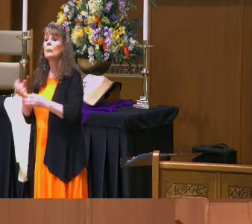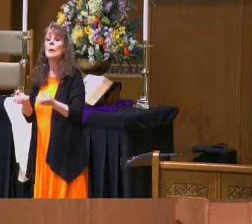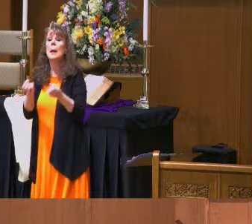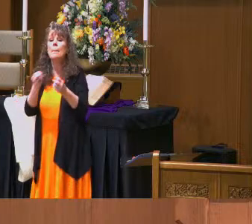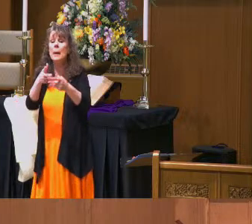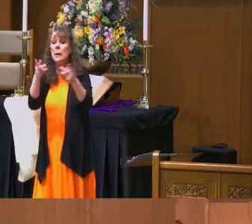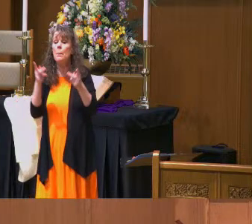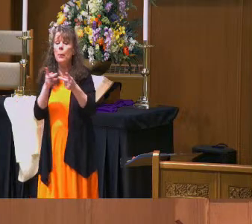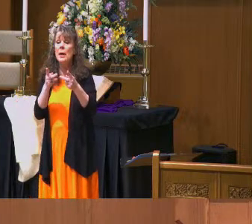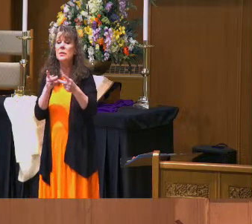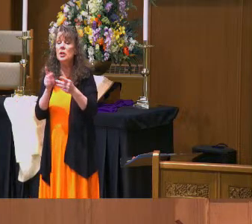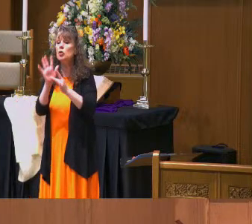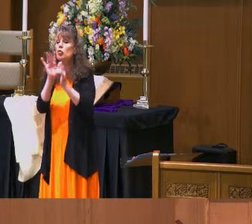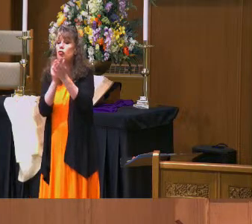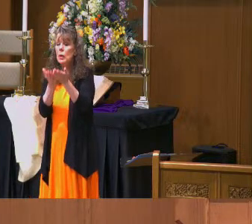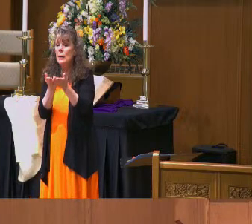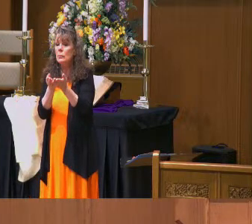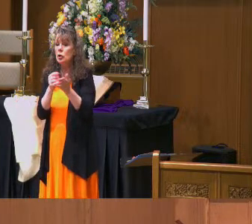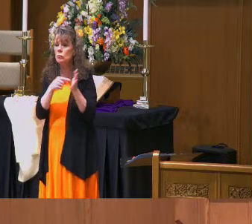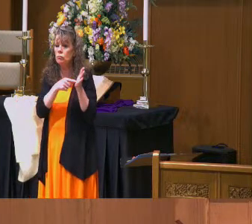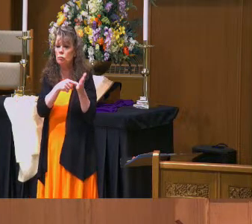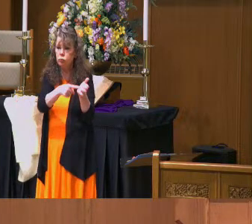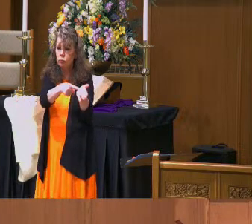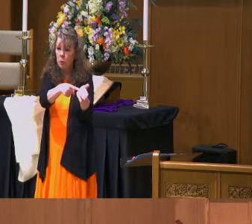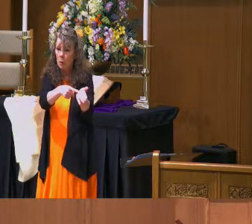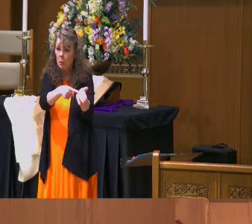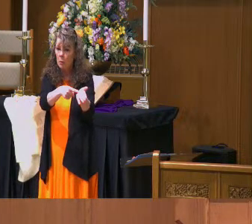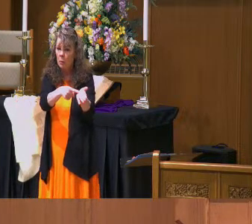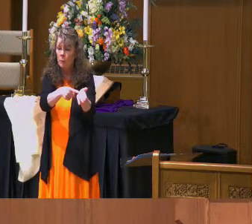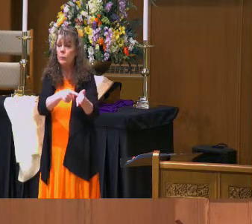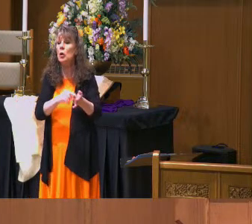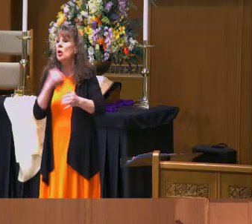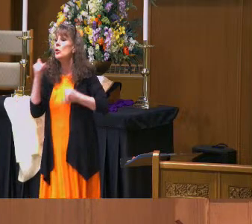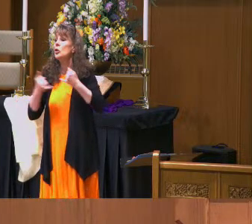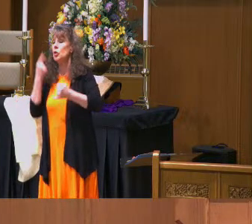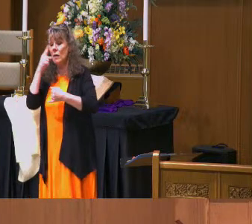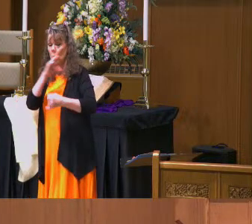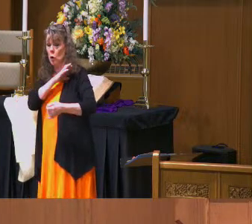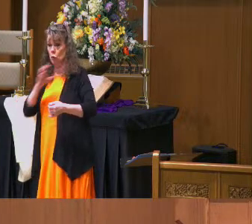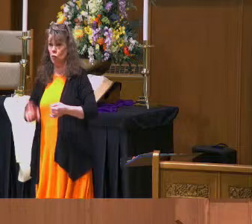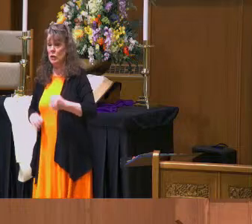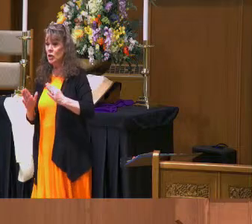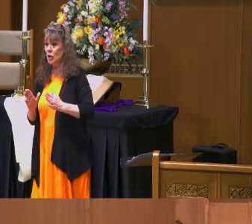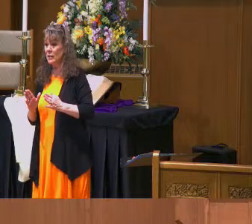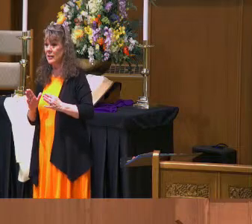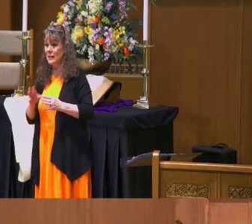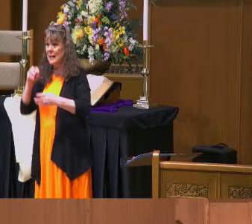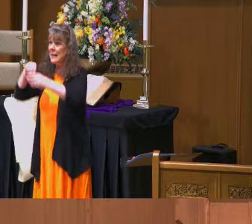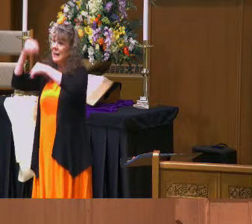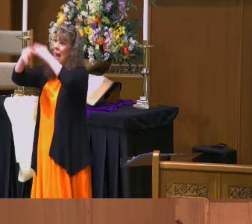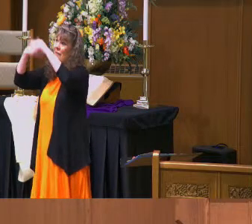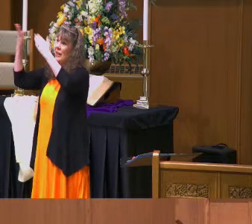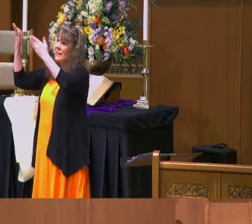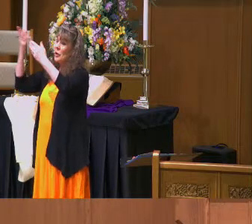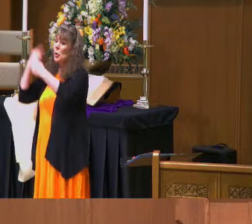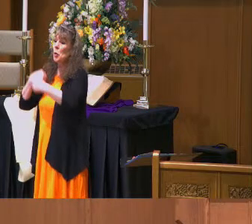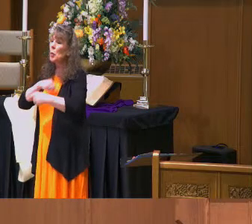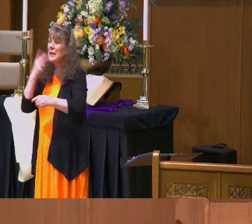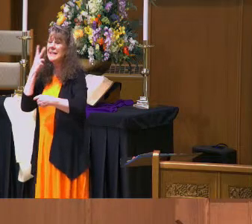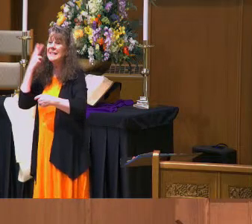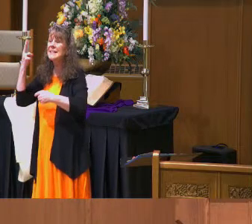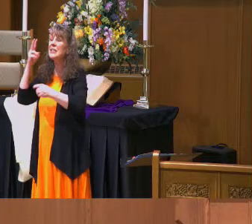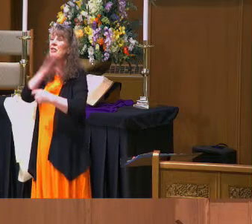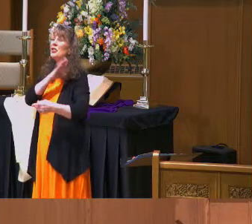Scripture brings that hope before us. The joy of the Christian is that heaven is that in heaven we behold the glory